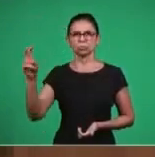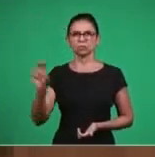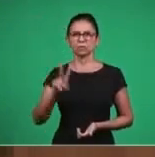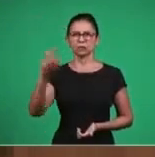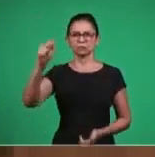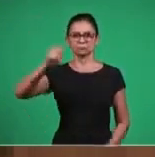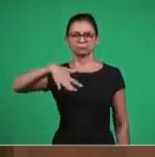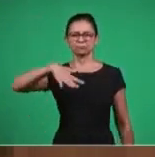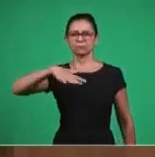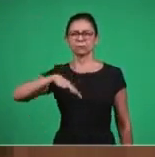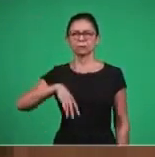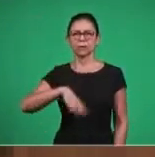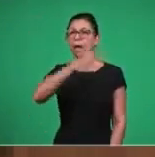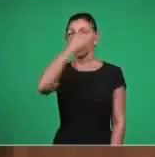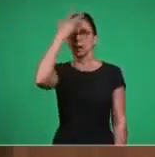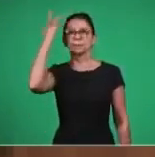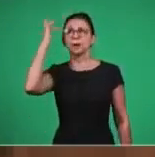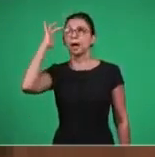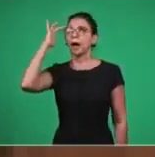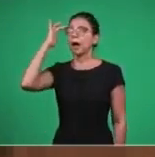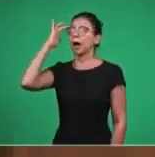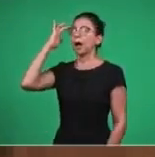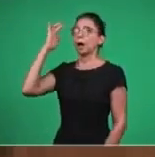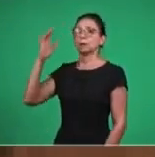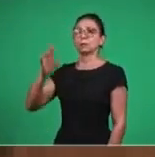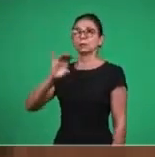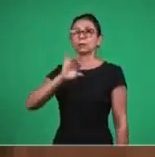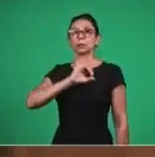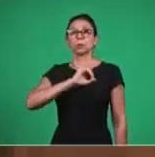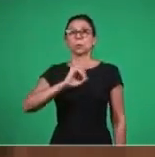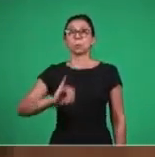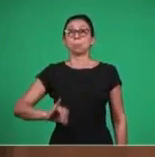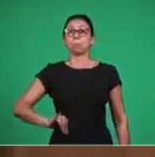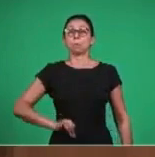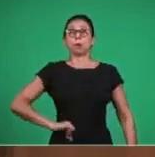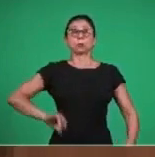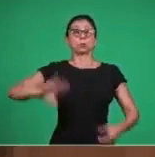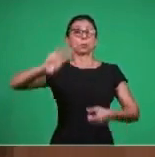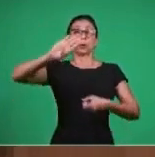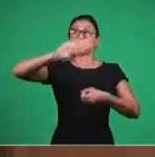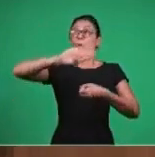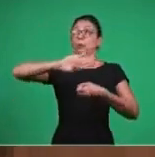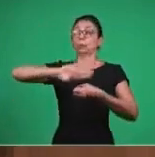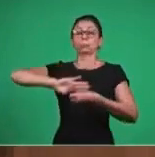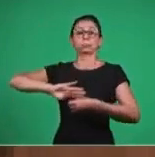this human culture. There's no worth. And people think that, oh, the